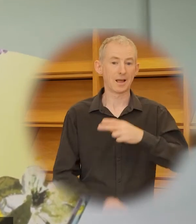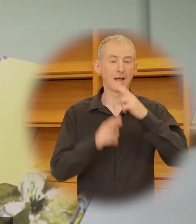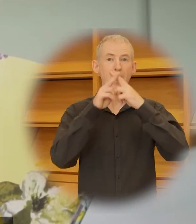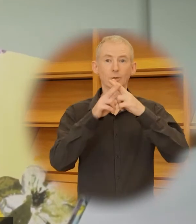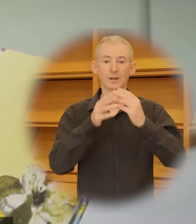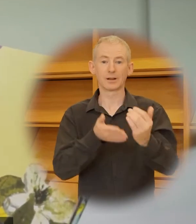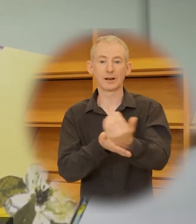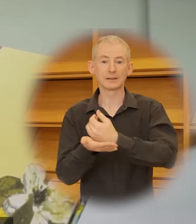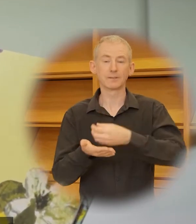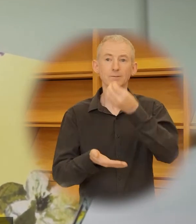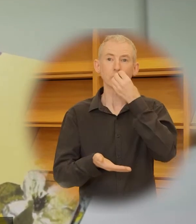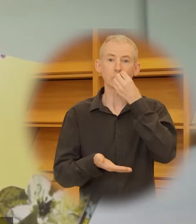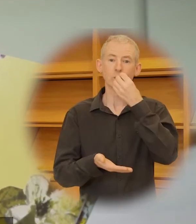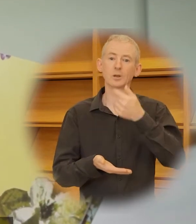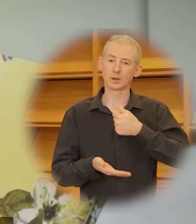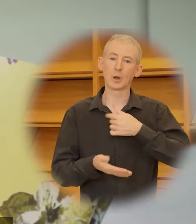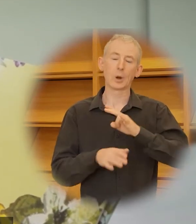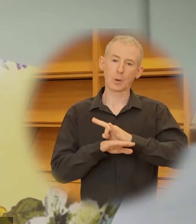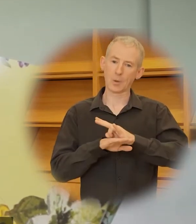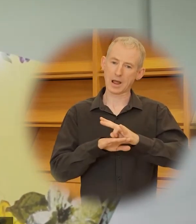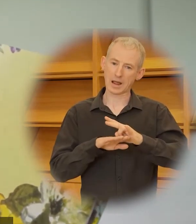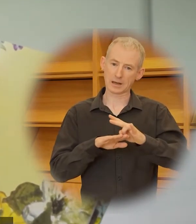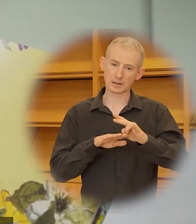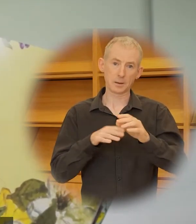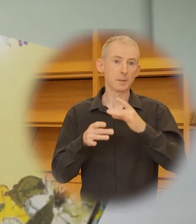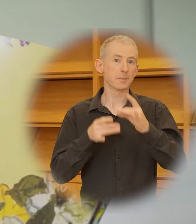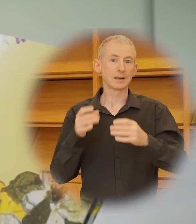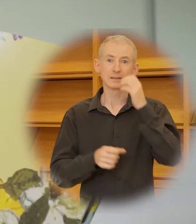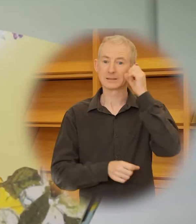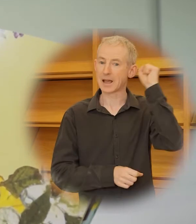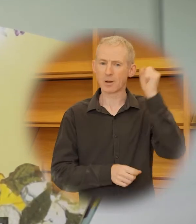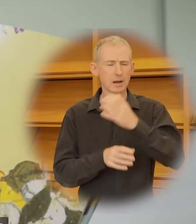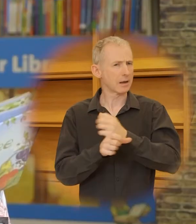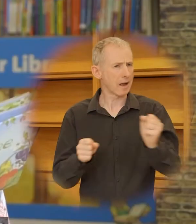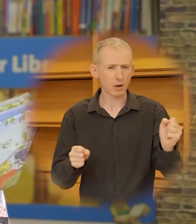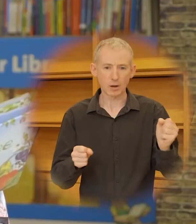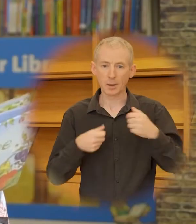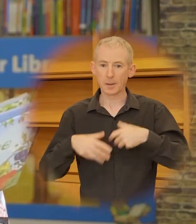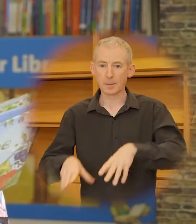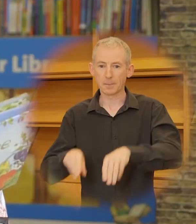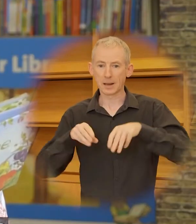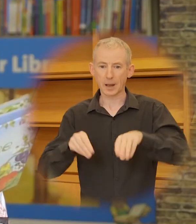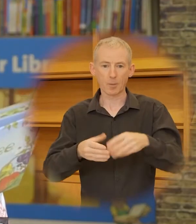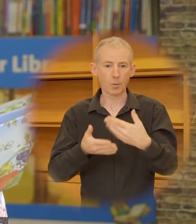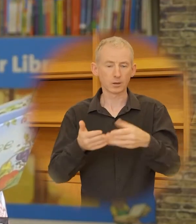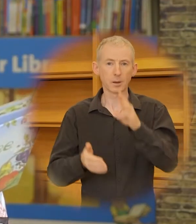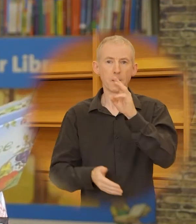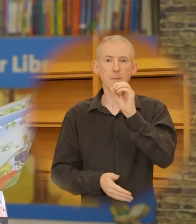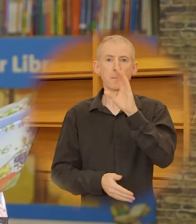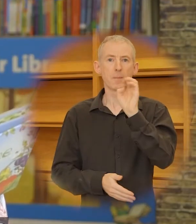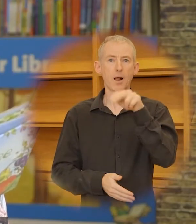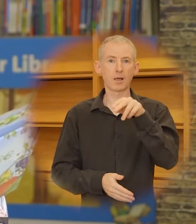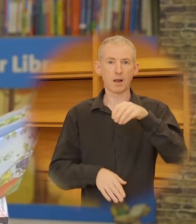If I were out collecting food, I'd never make a sound. I'd pick up pollen on my